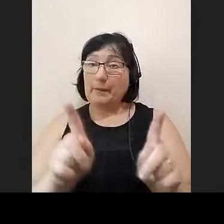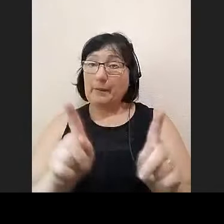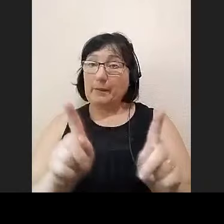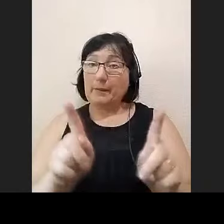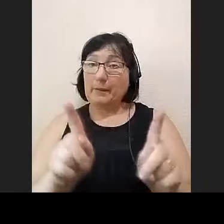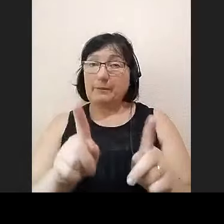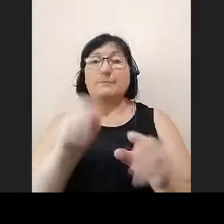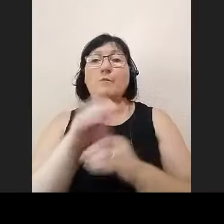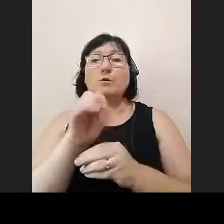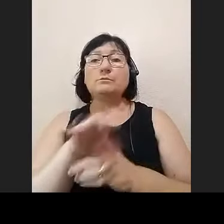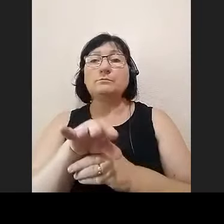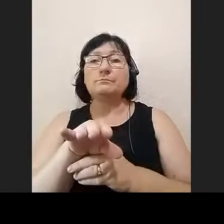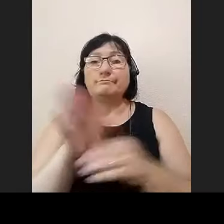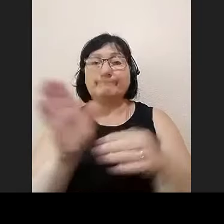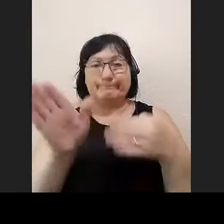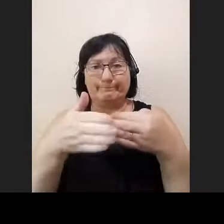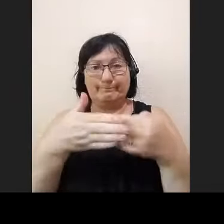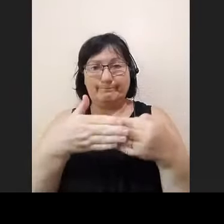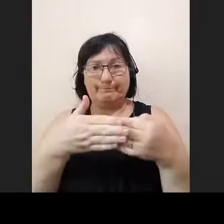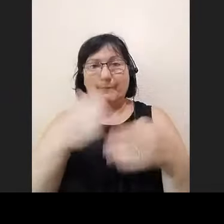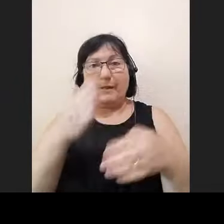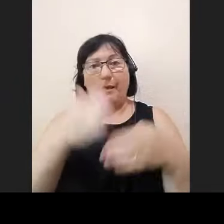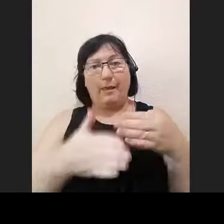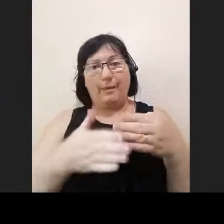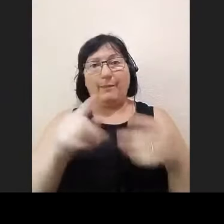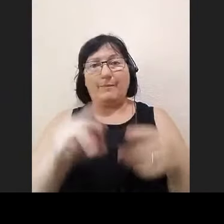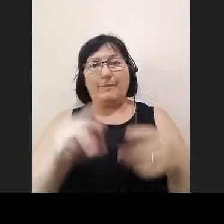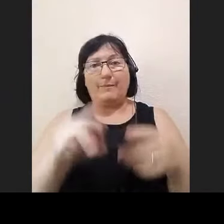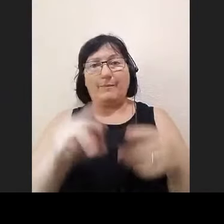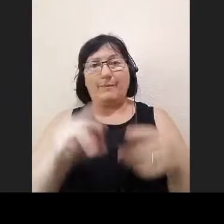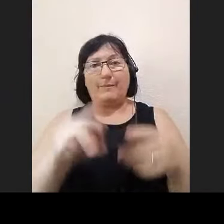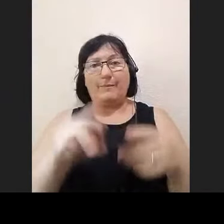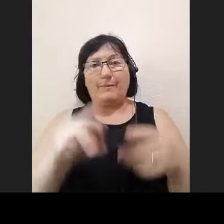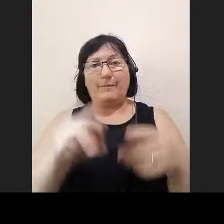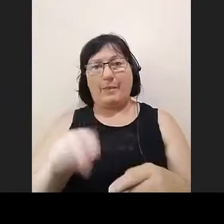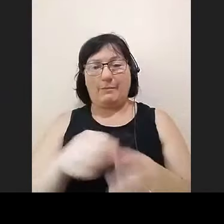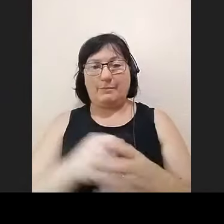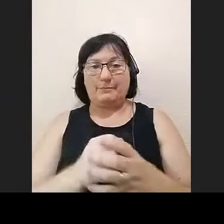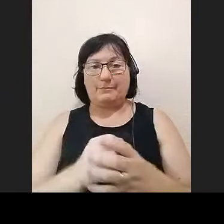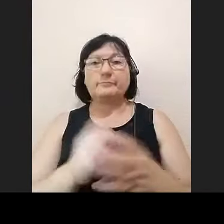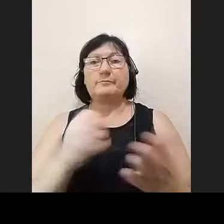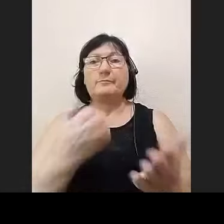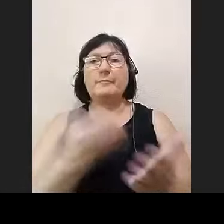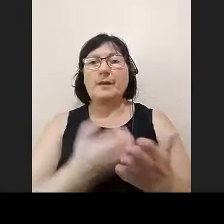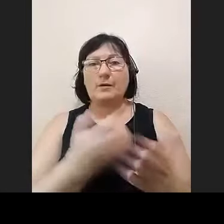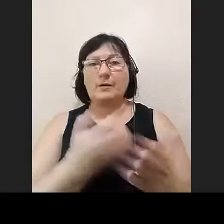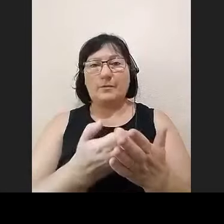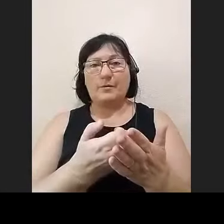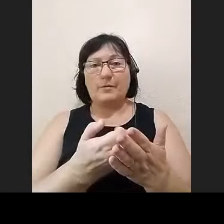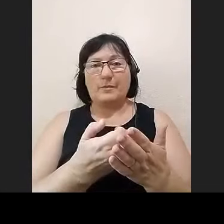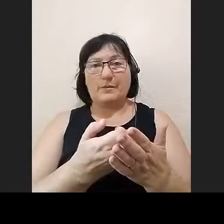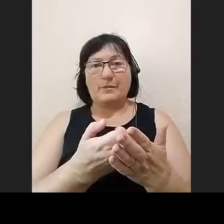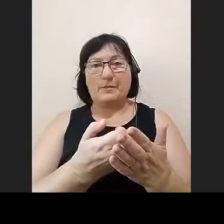be directed to Authorized Economic Operator, one word,